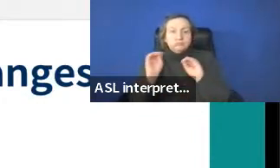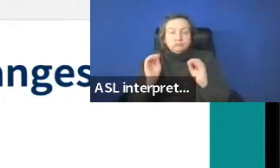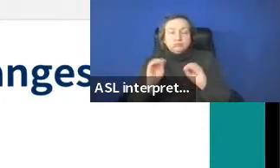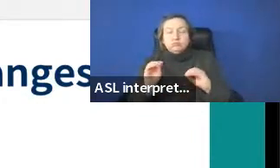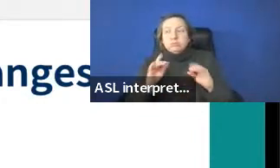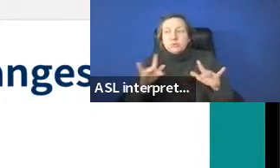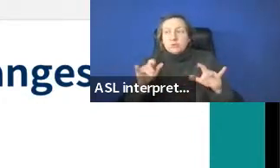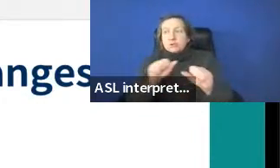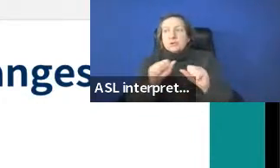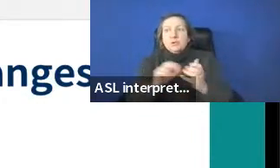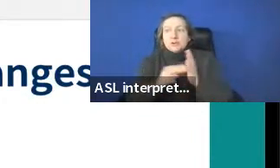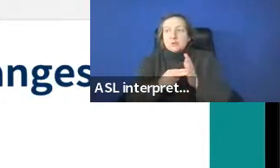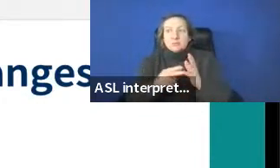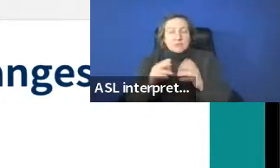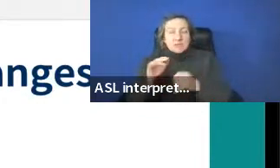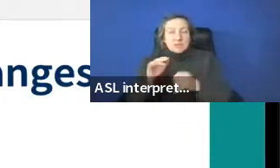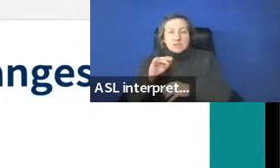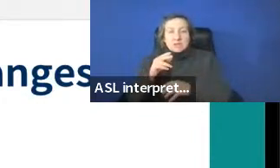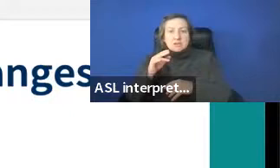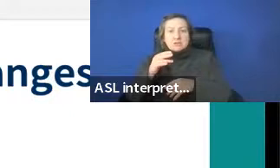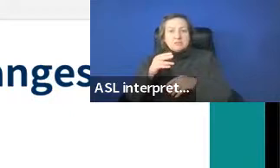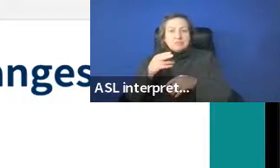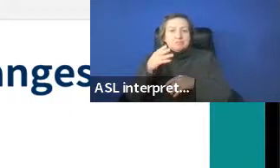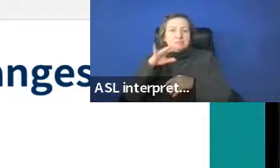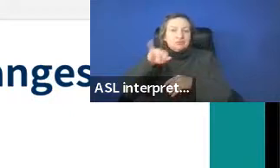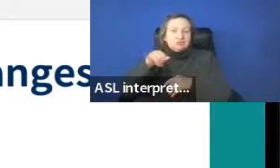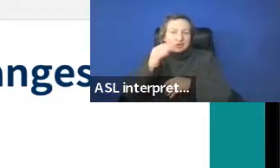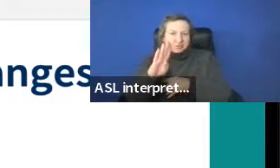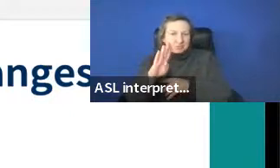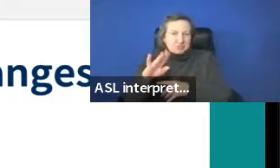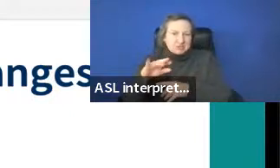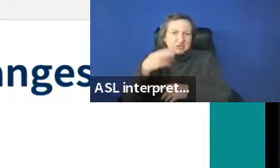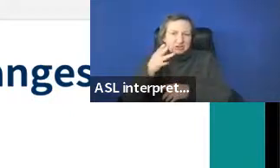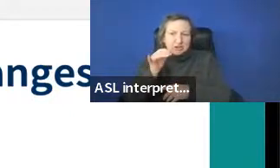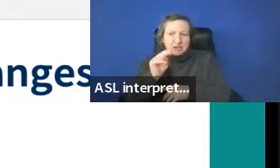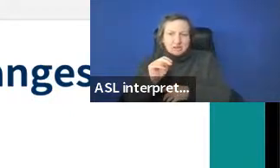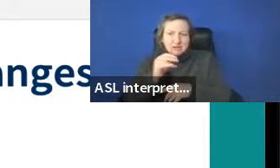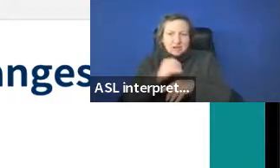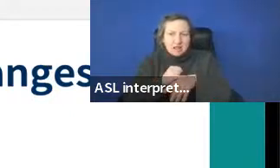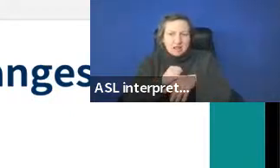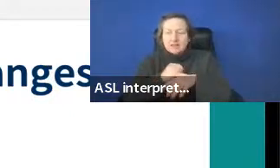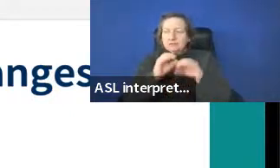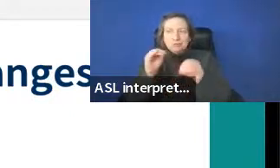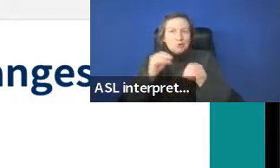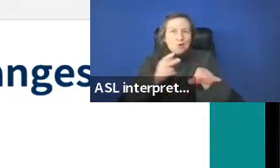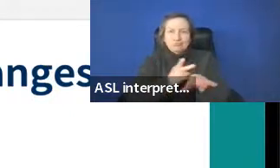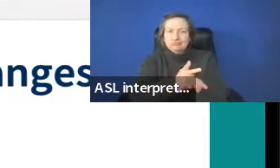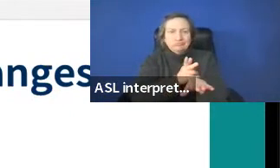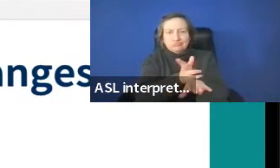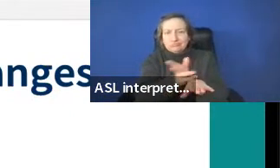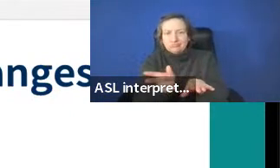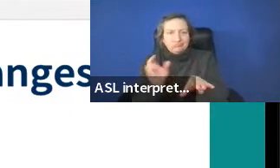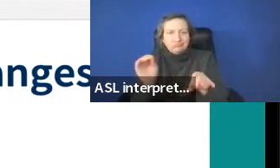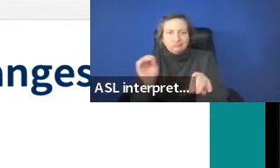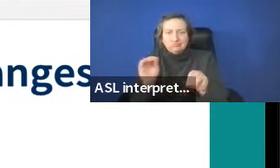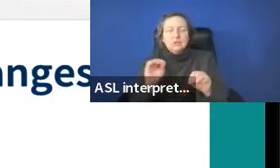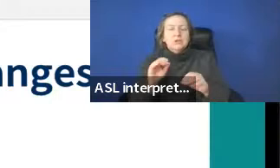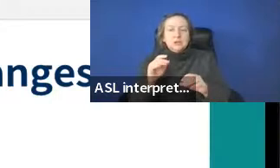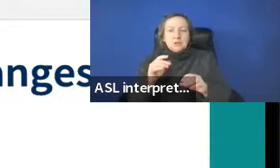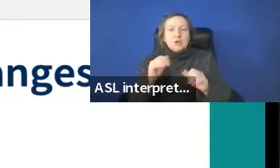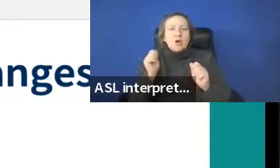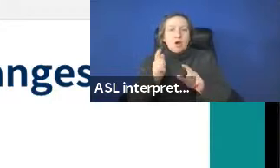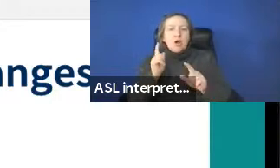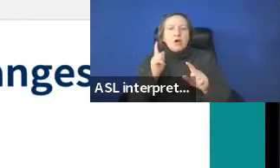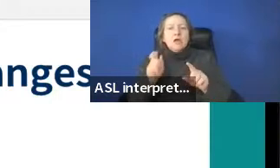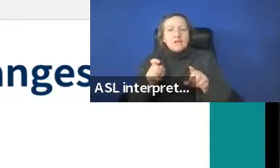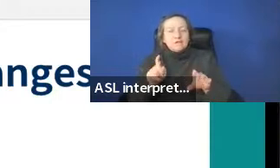which means there's no interchange on Hayden Island, and therefore to access Hayden Island, all traffic would go to Marine Drive. And again,